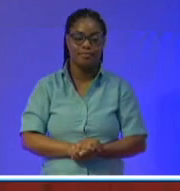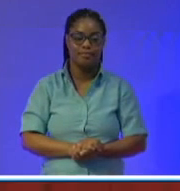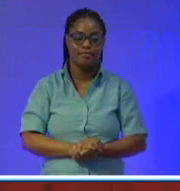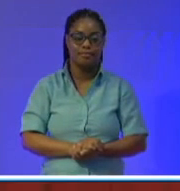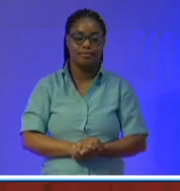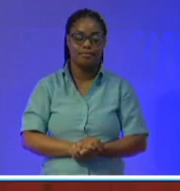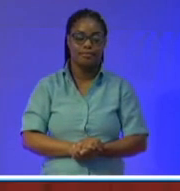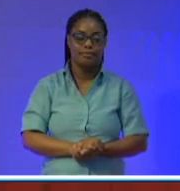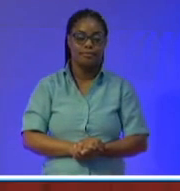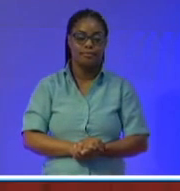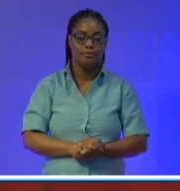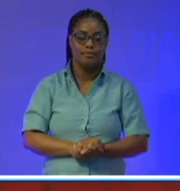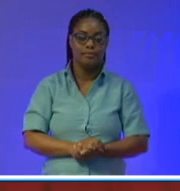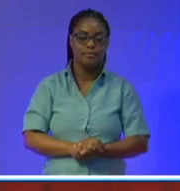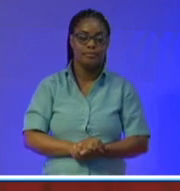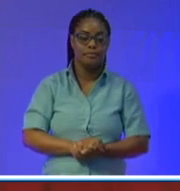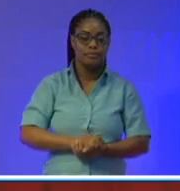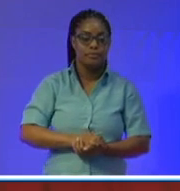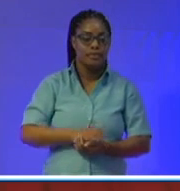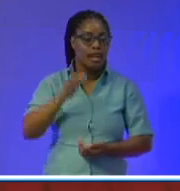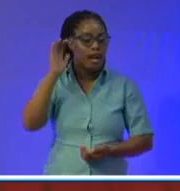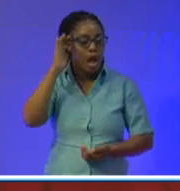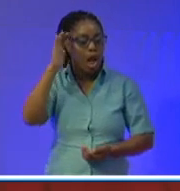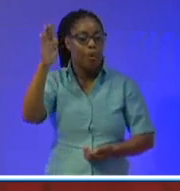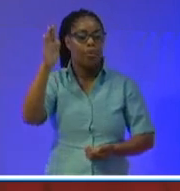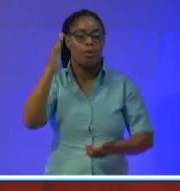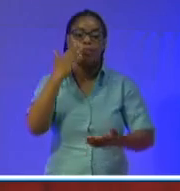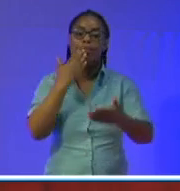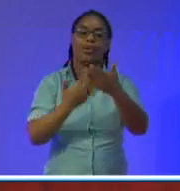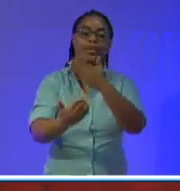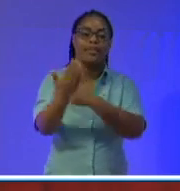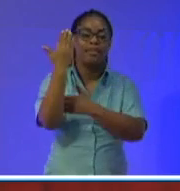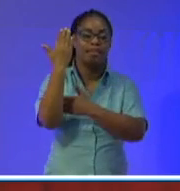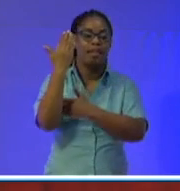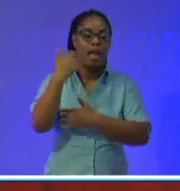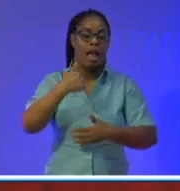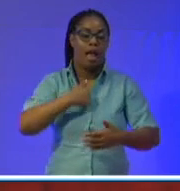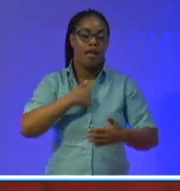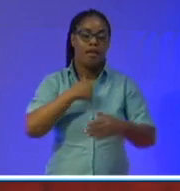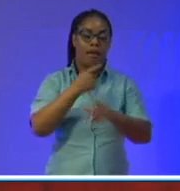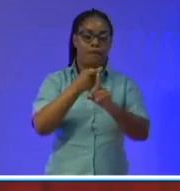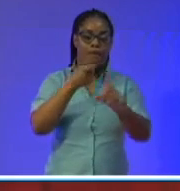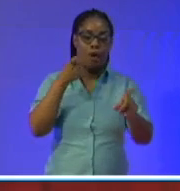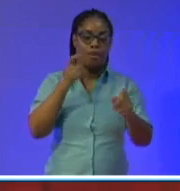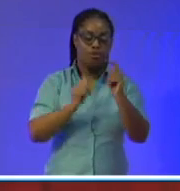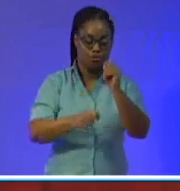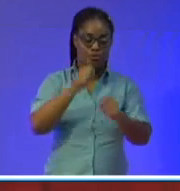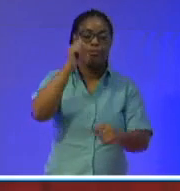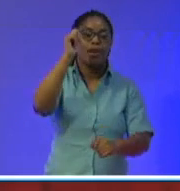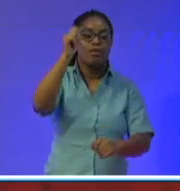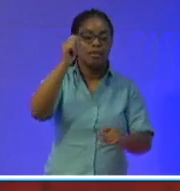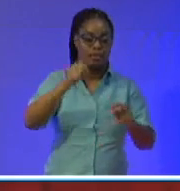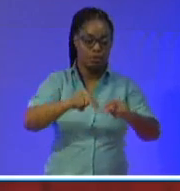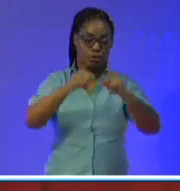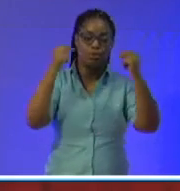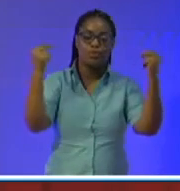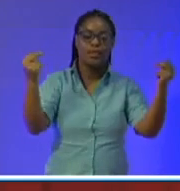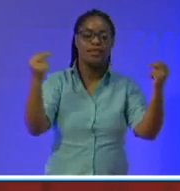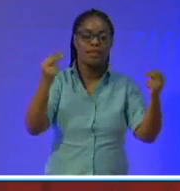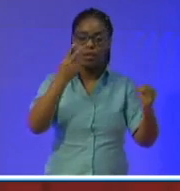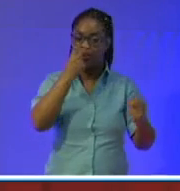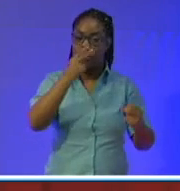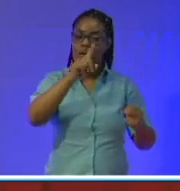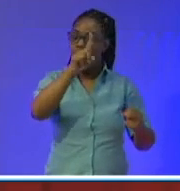Hi, good morning, Tyrell Gittens from the Trinidad and Tobago Newsday. My two questions are for